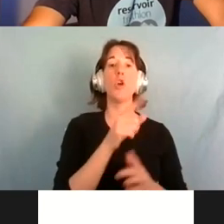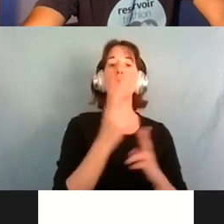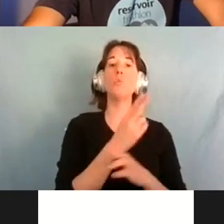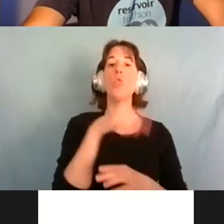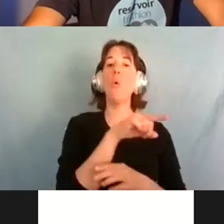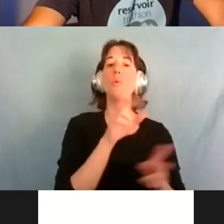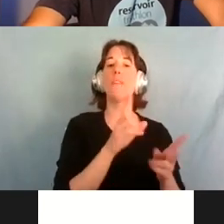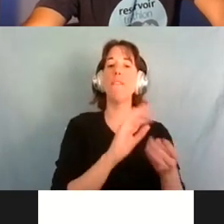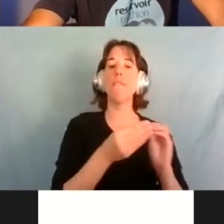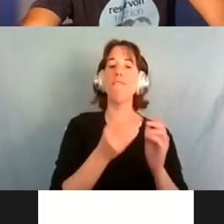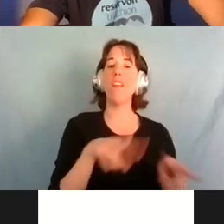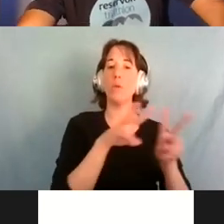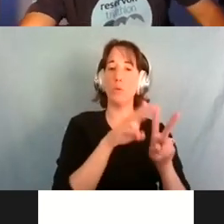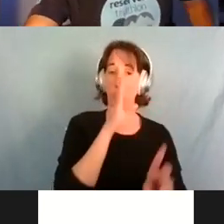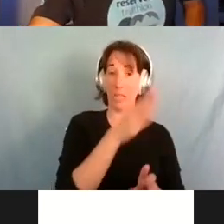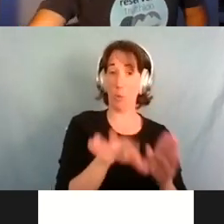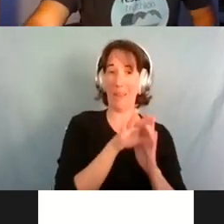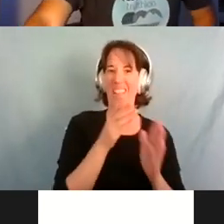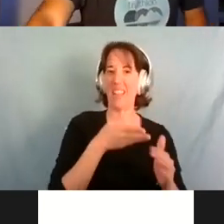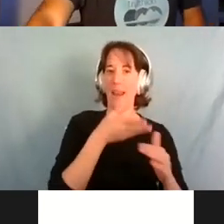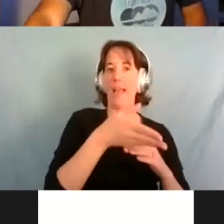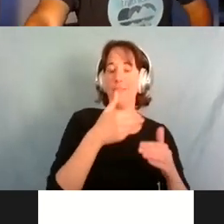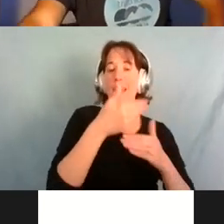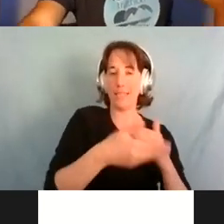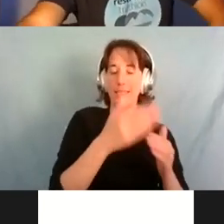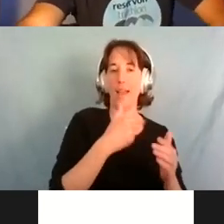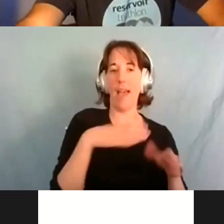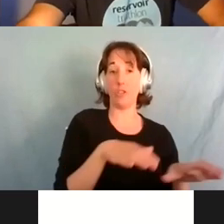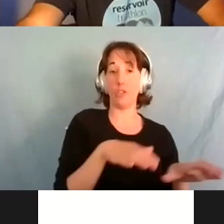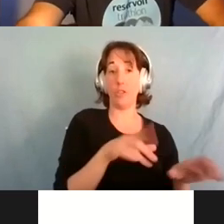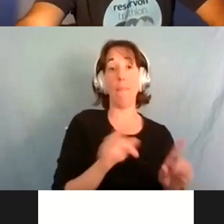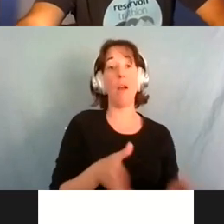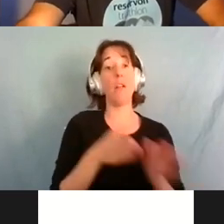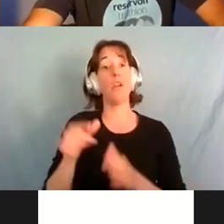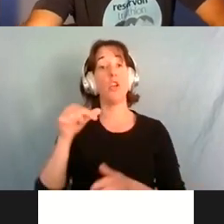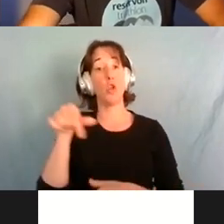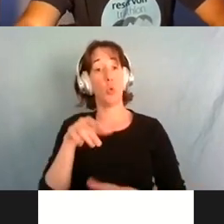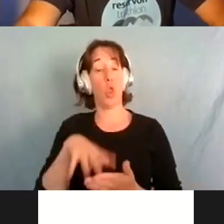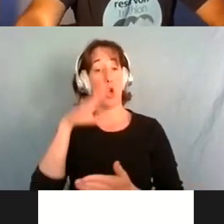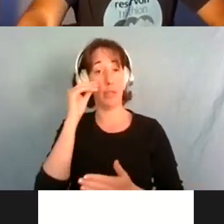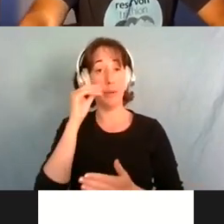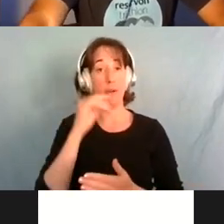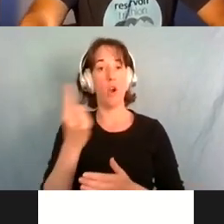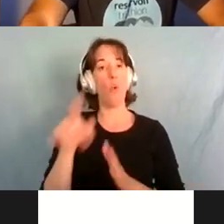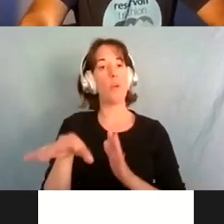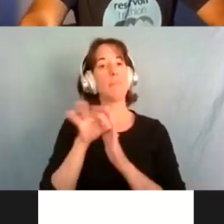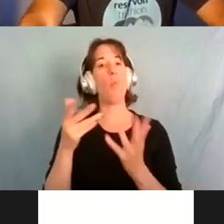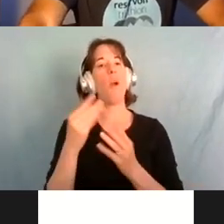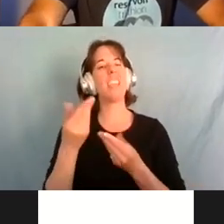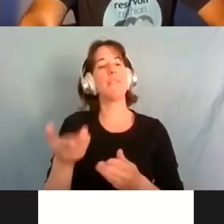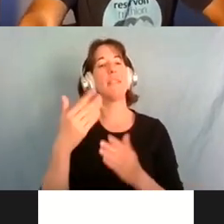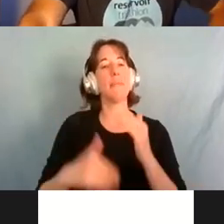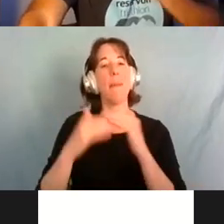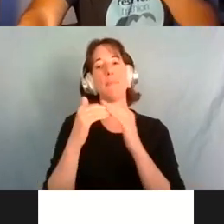learning, since it always takes the action with that gives the maximum Q value, I guess, progress or